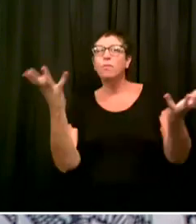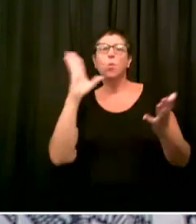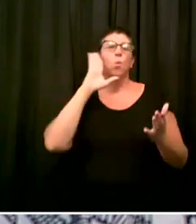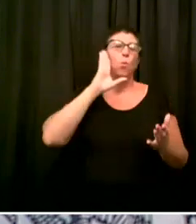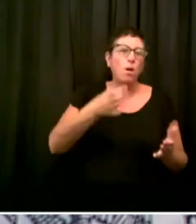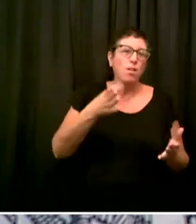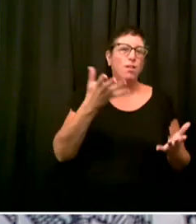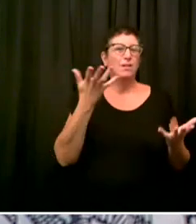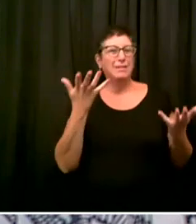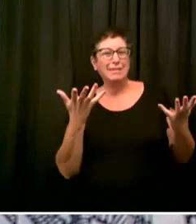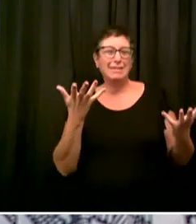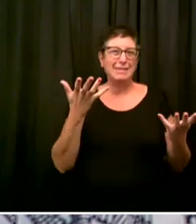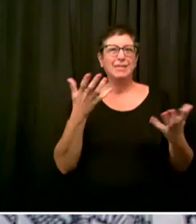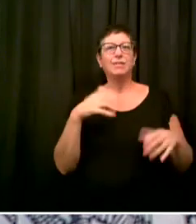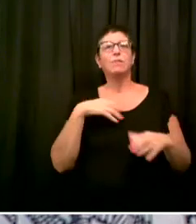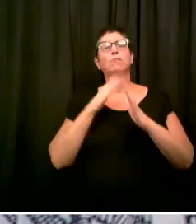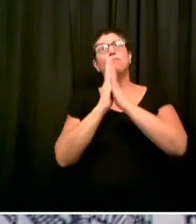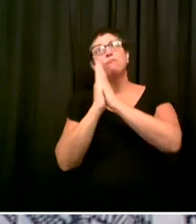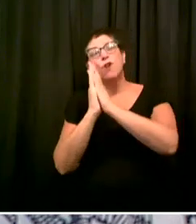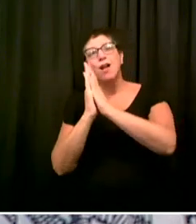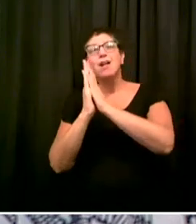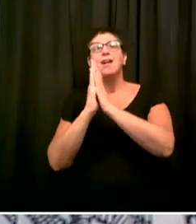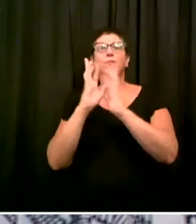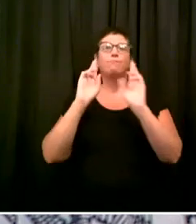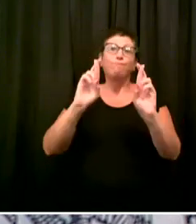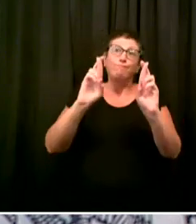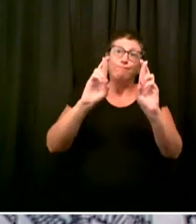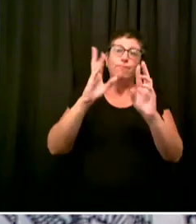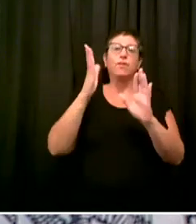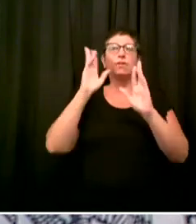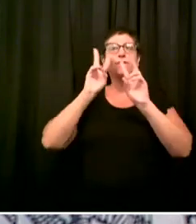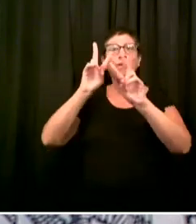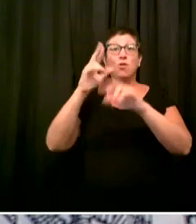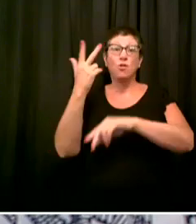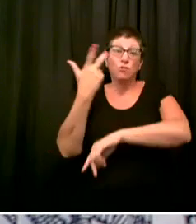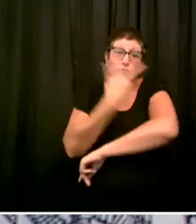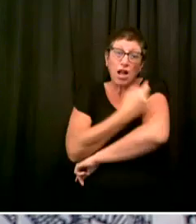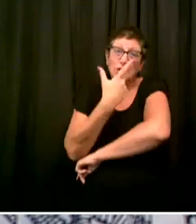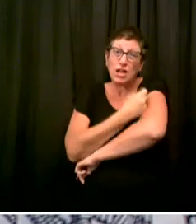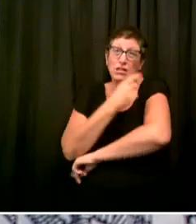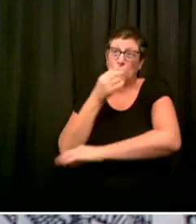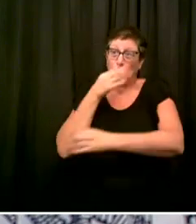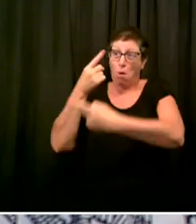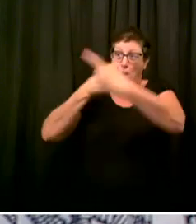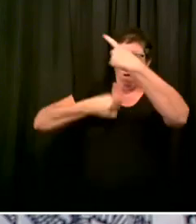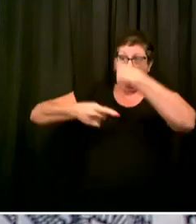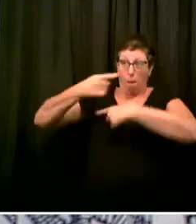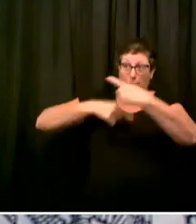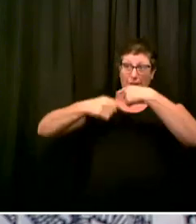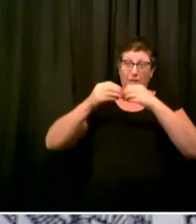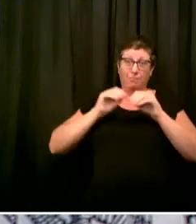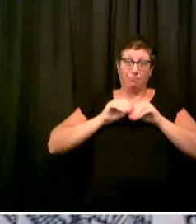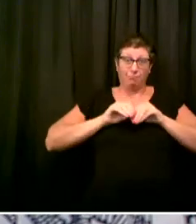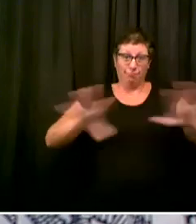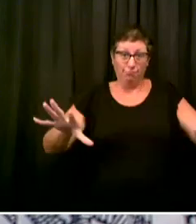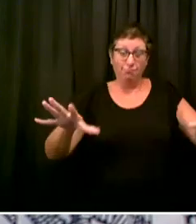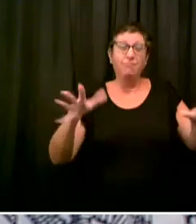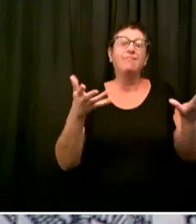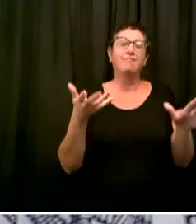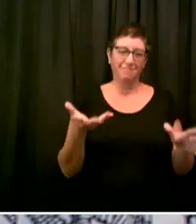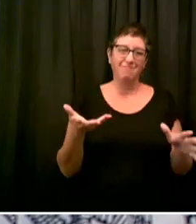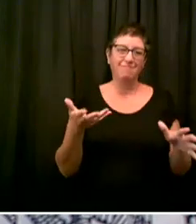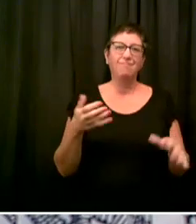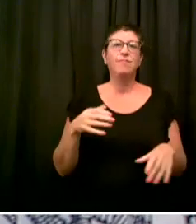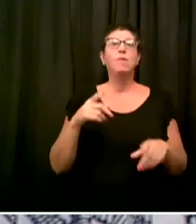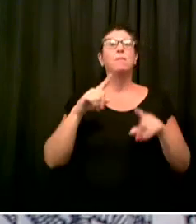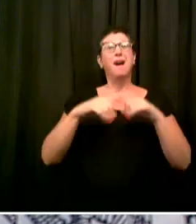And hopefully that's a matter of months. But we don't have a sharp, clear line yet, because